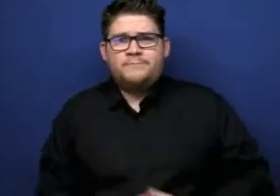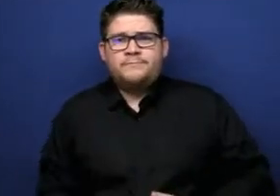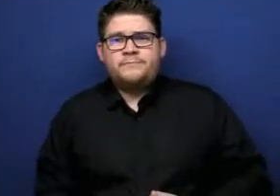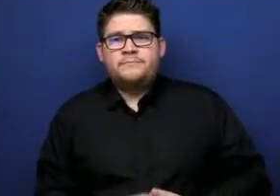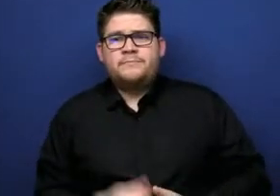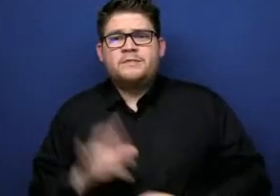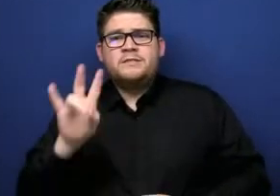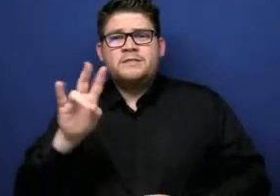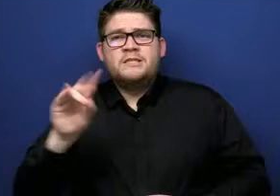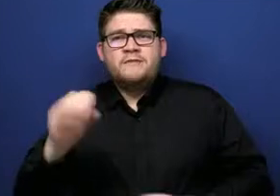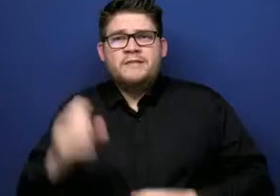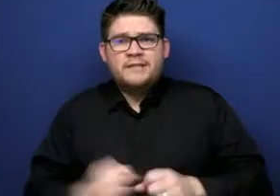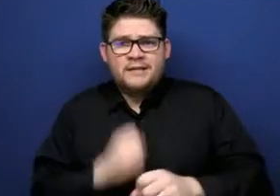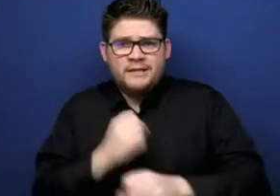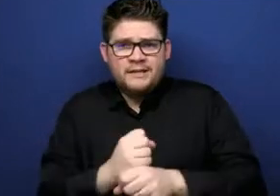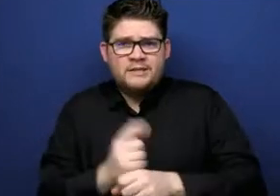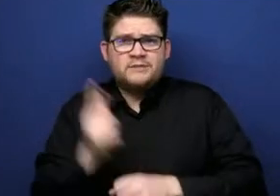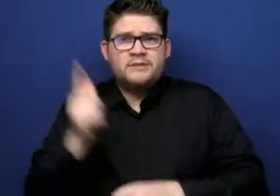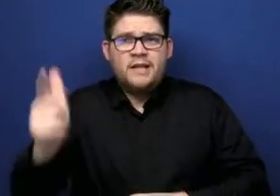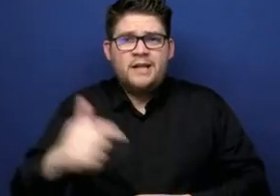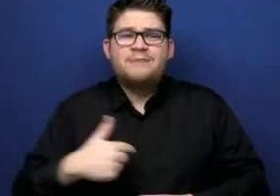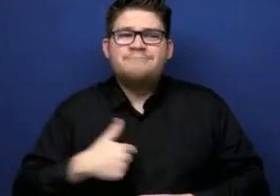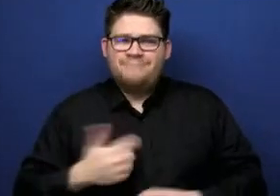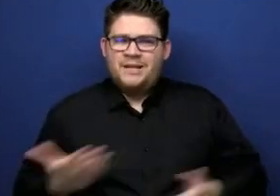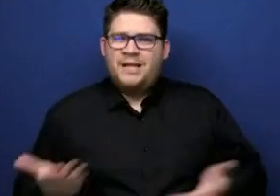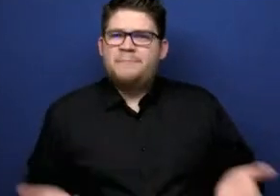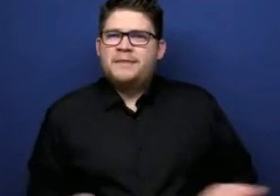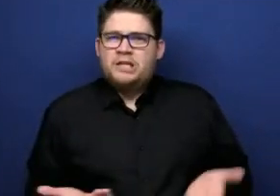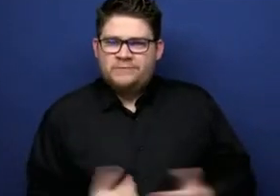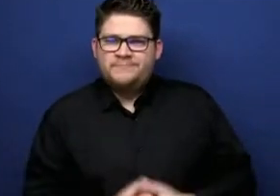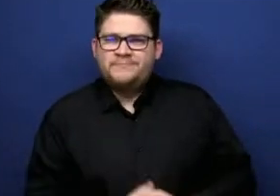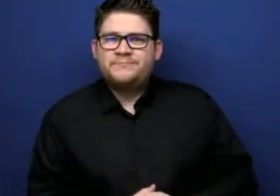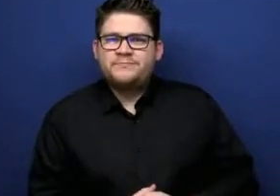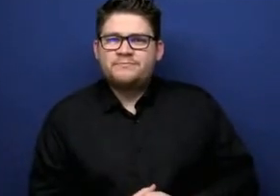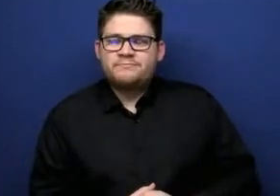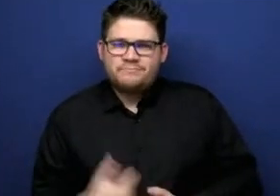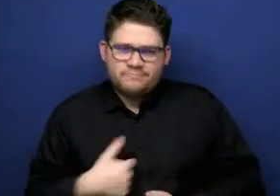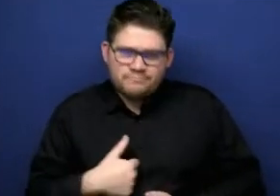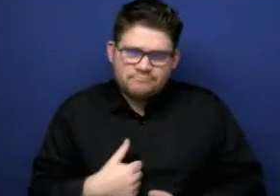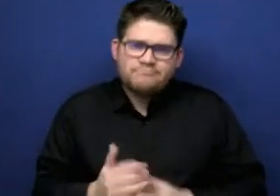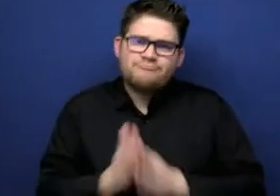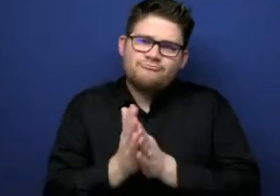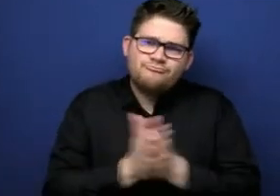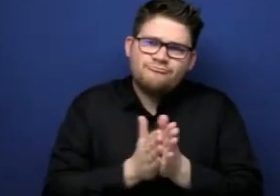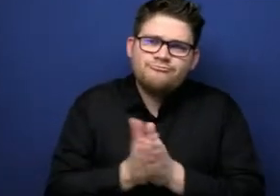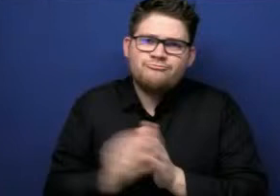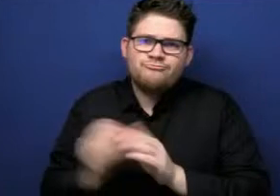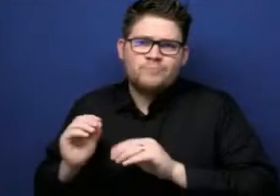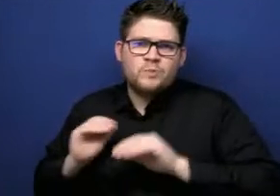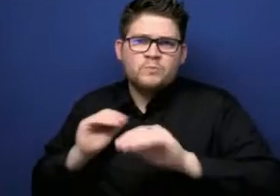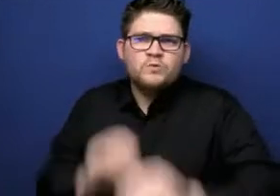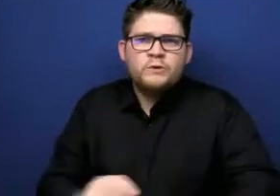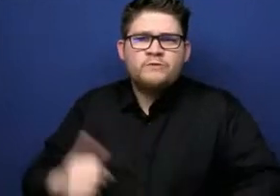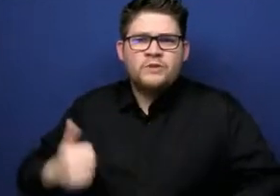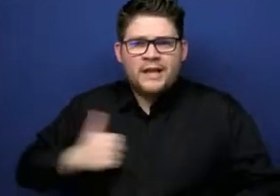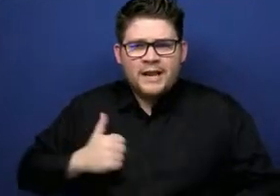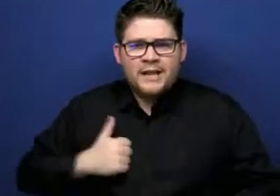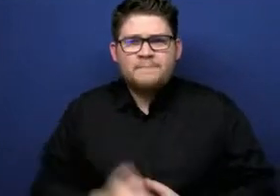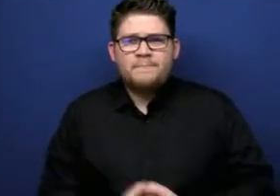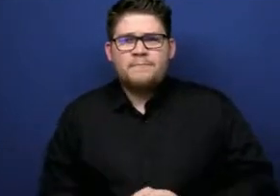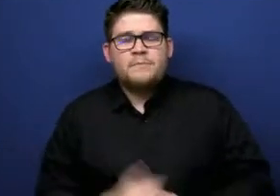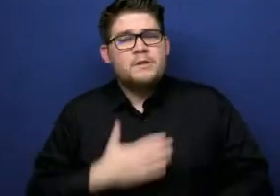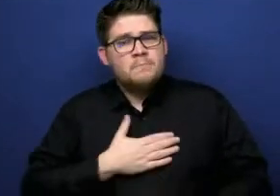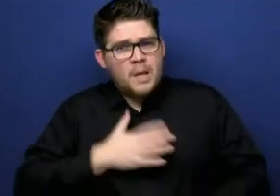most eager immigrants to ever hit these shores. While my parents had to start over again, for me it was the